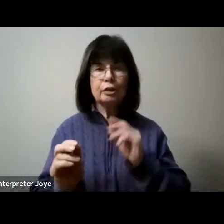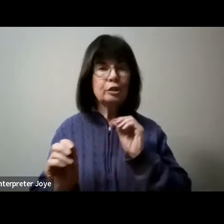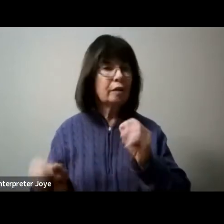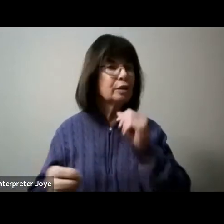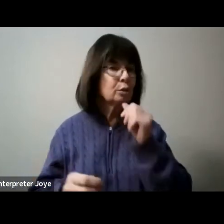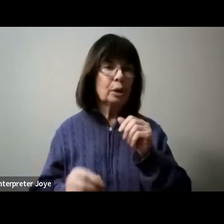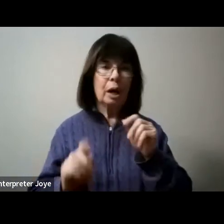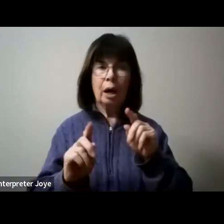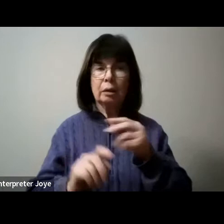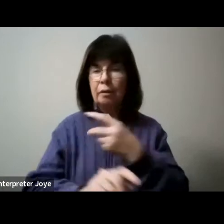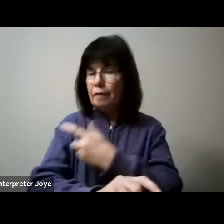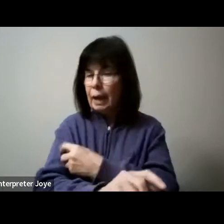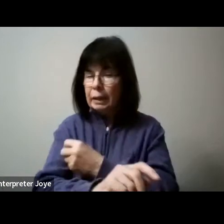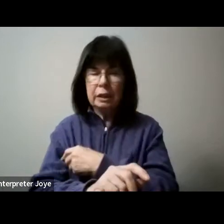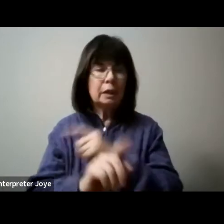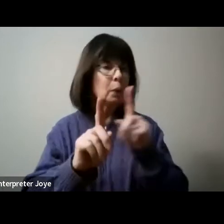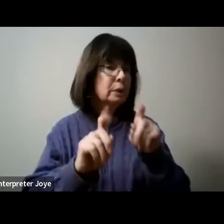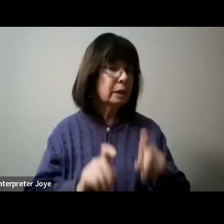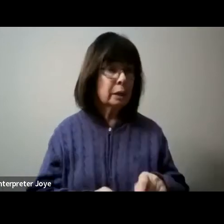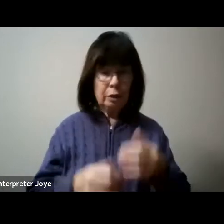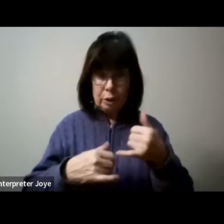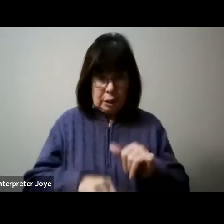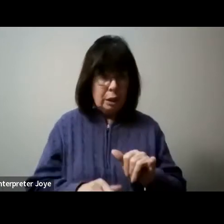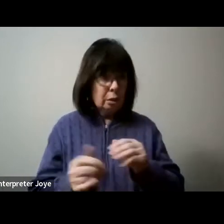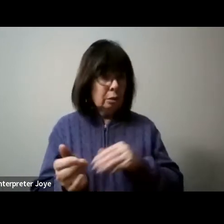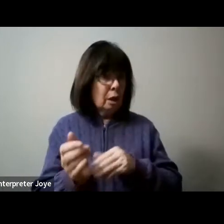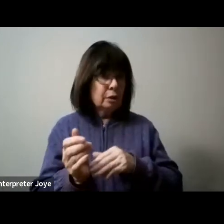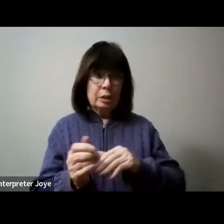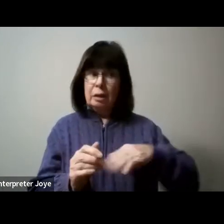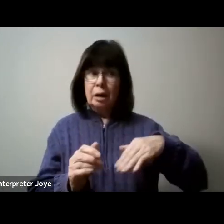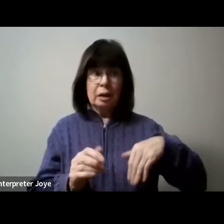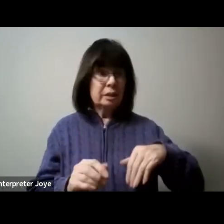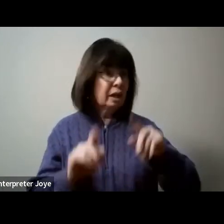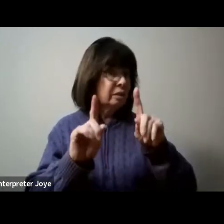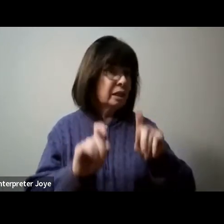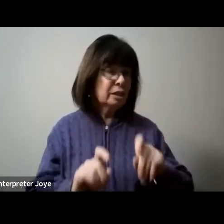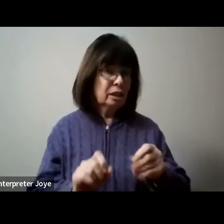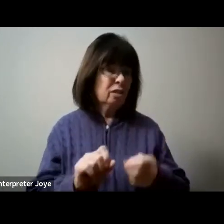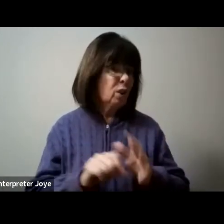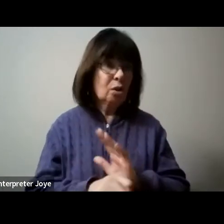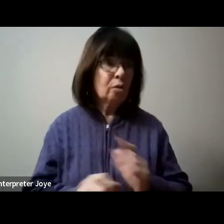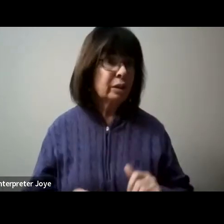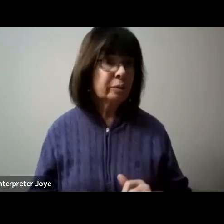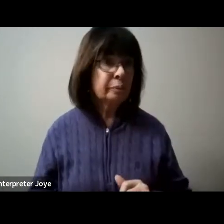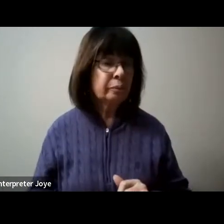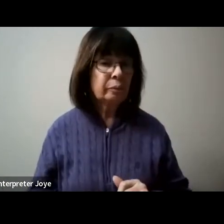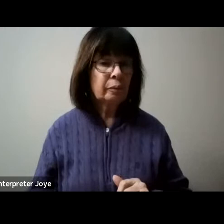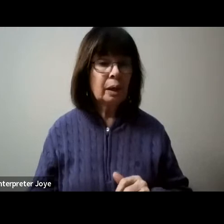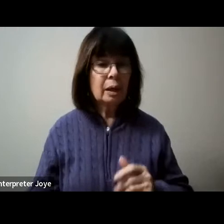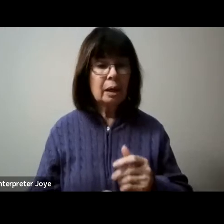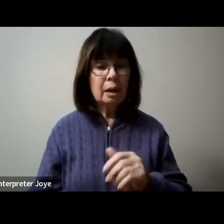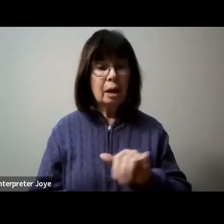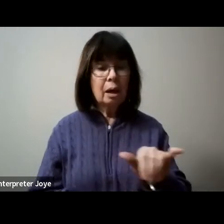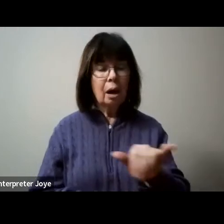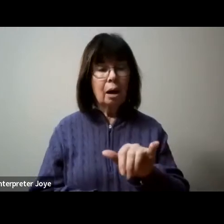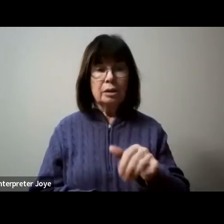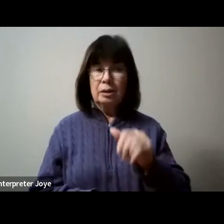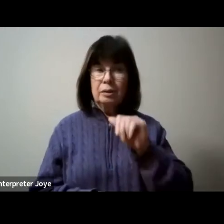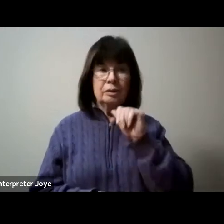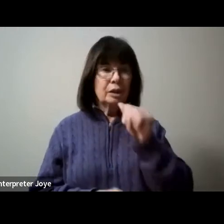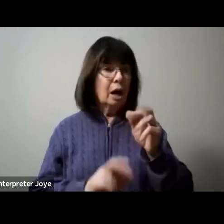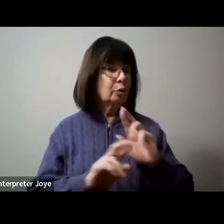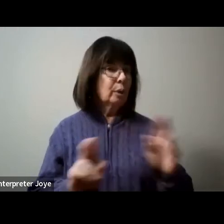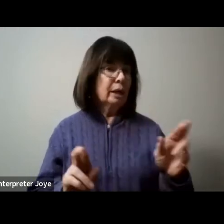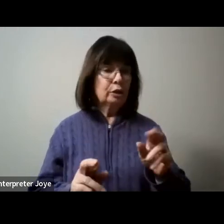my understanding, there's still doctors' offices that aren't testing, for COVID, for example. let alone being ready to